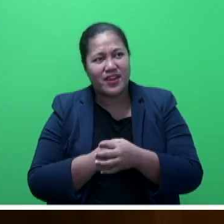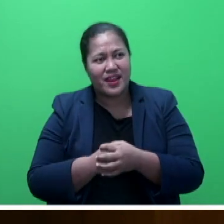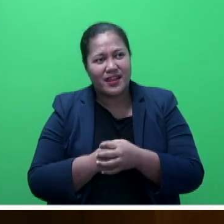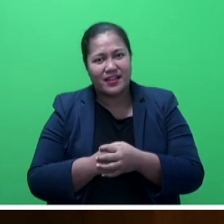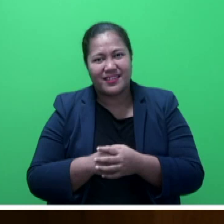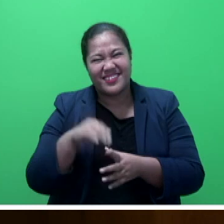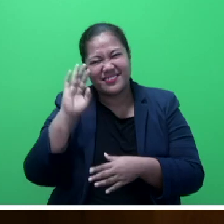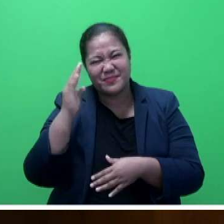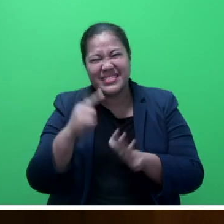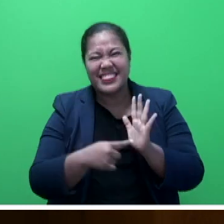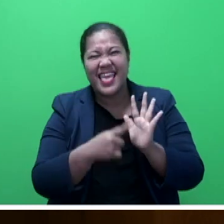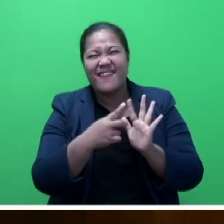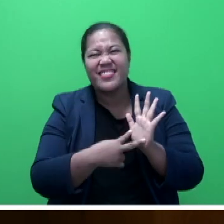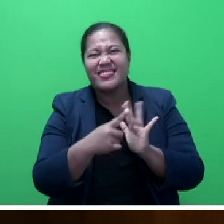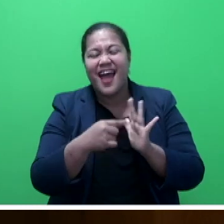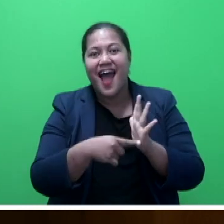Radute.